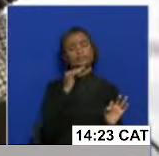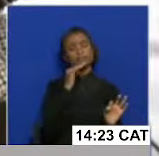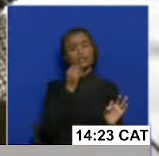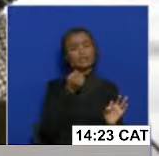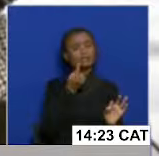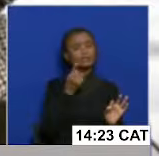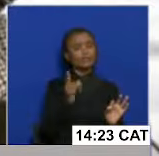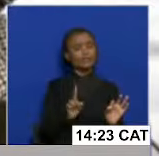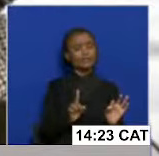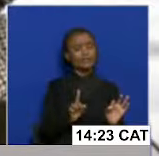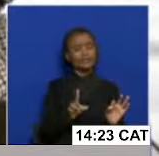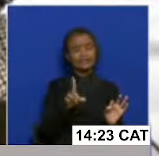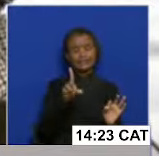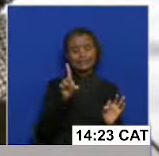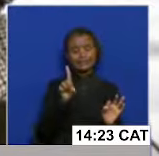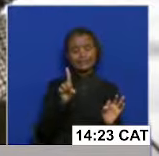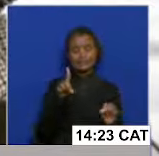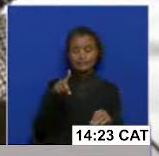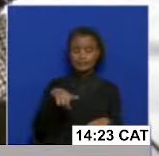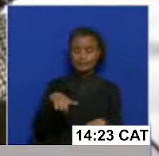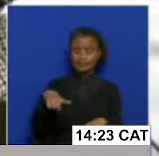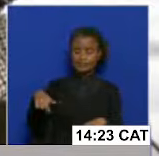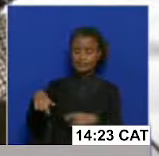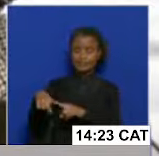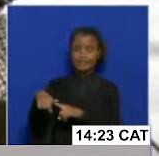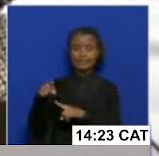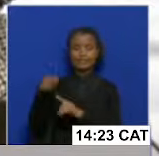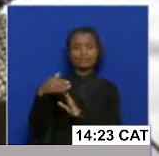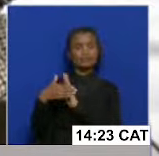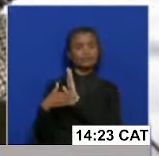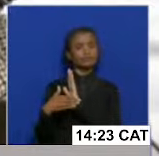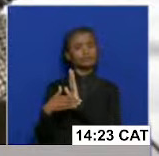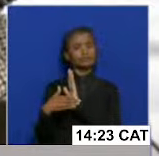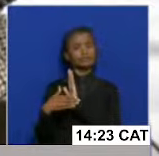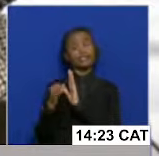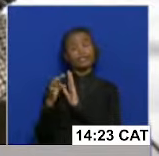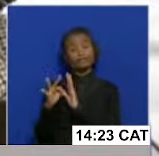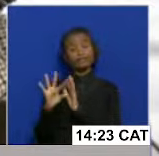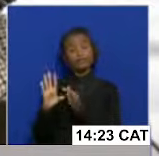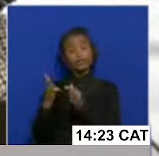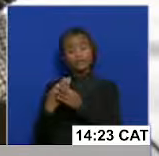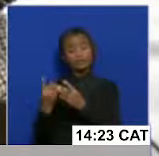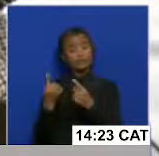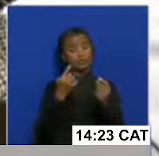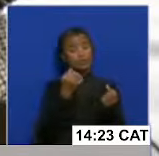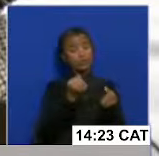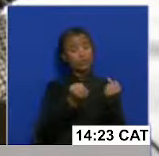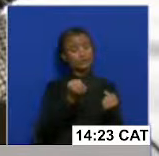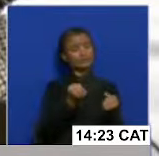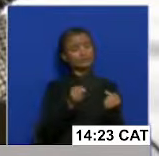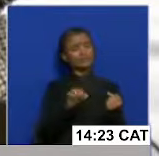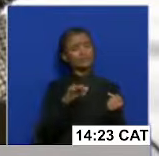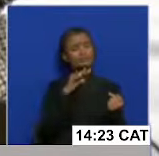side when the case goes? What do you understand her to be meaning with that sentence?